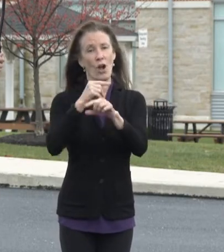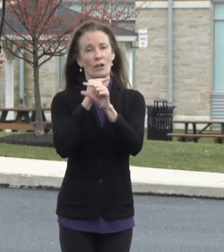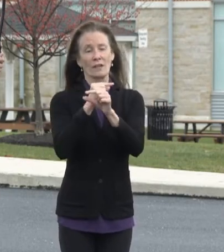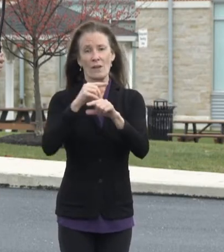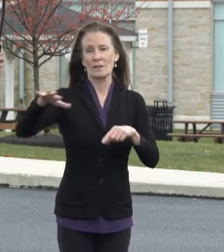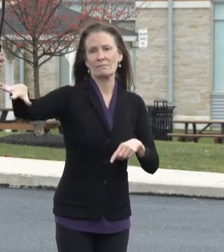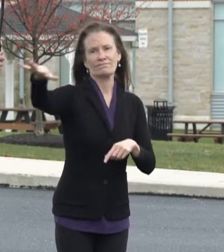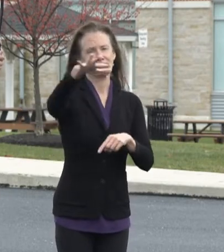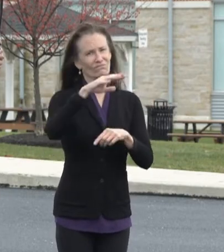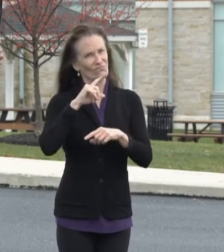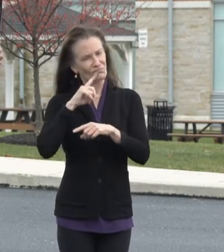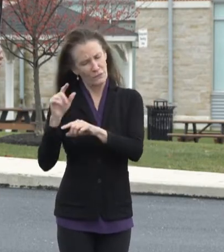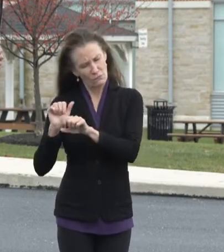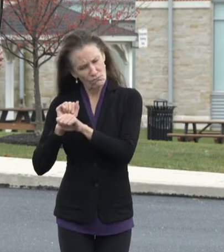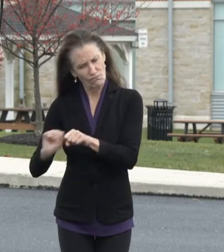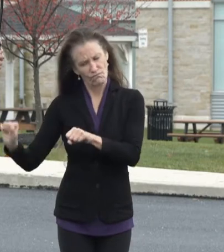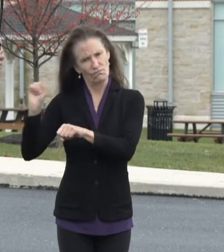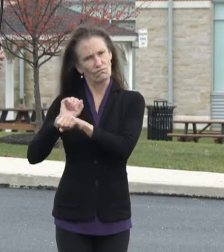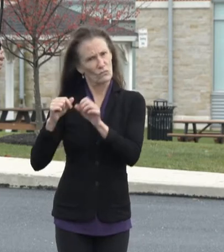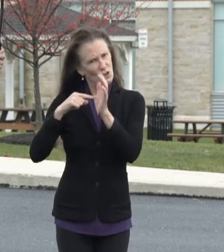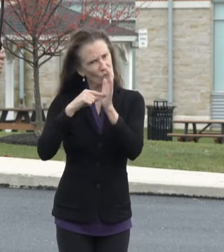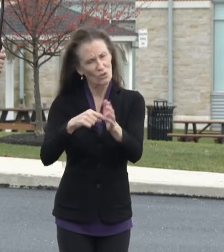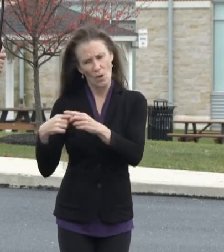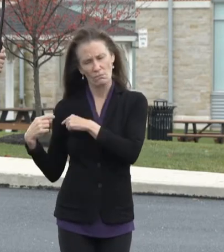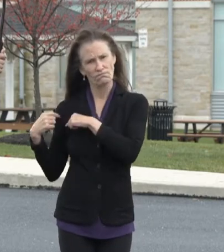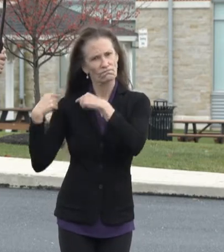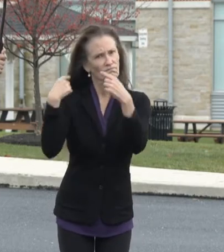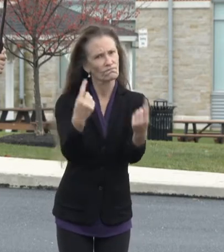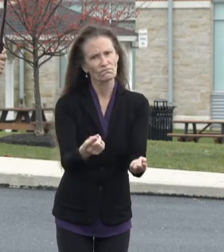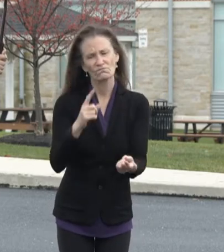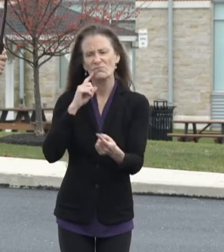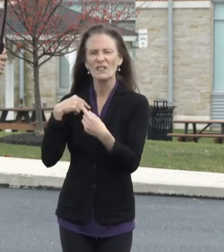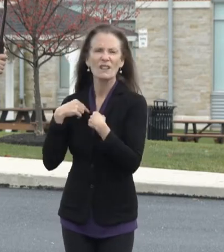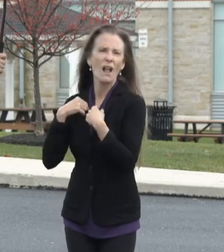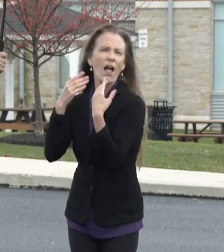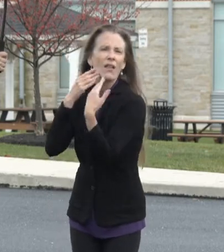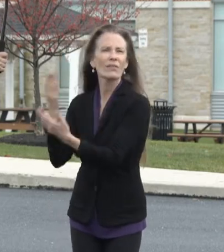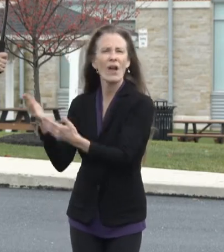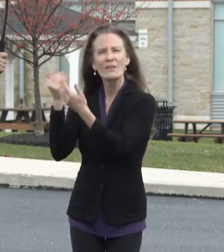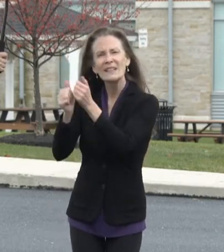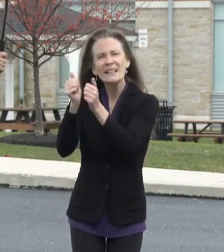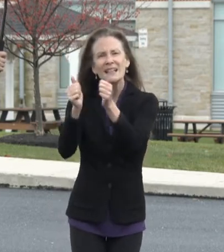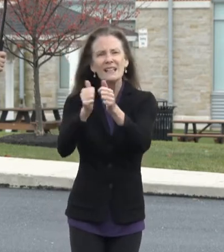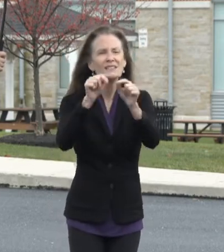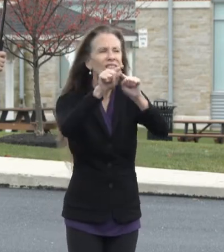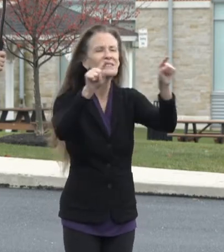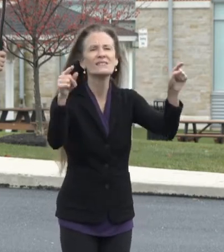over these past several months. I thank each and every one of you for your service to our Commonwealth.